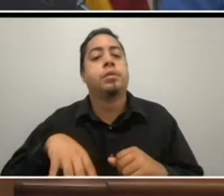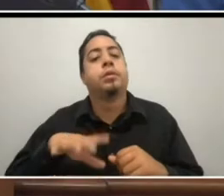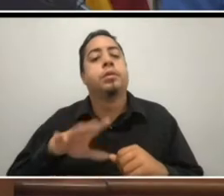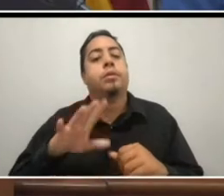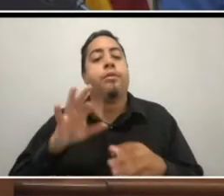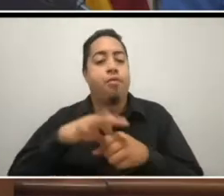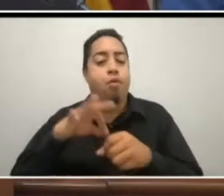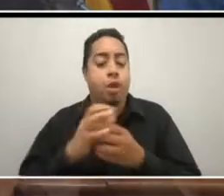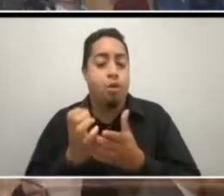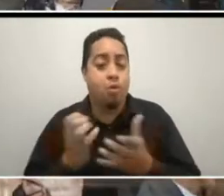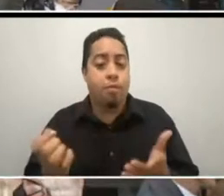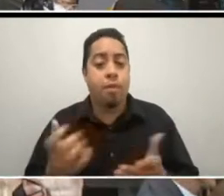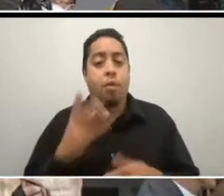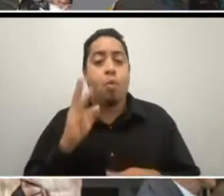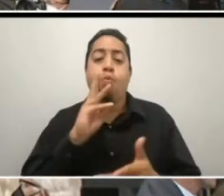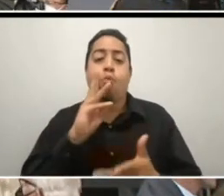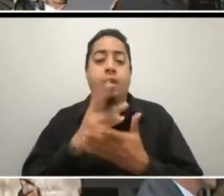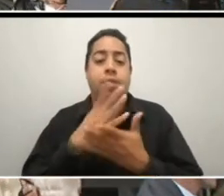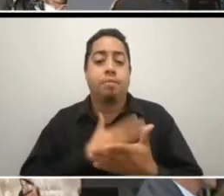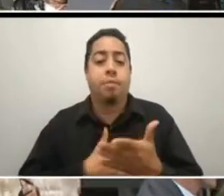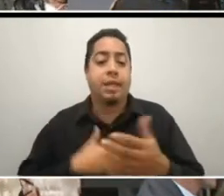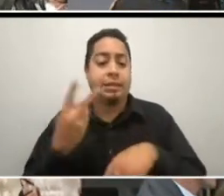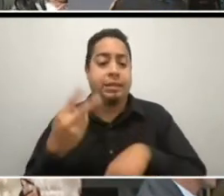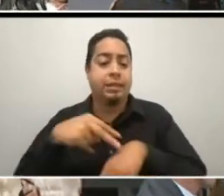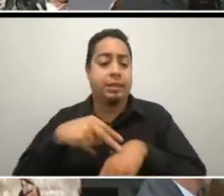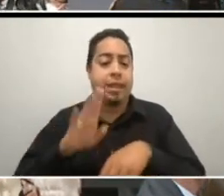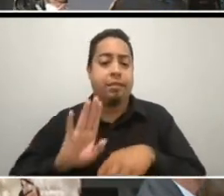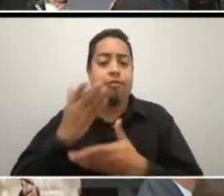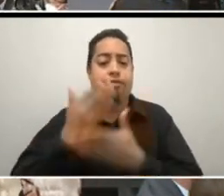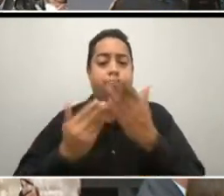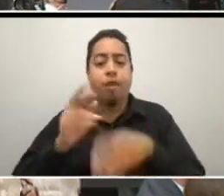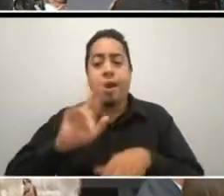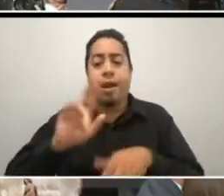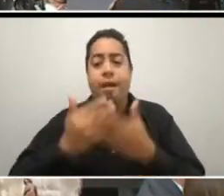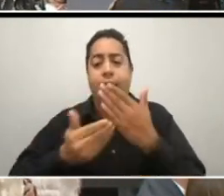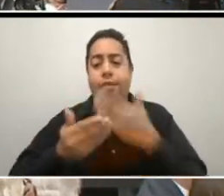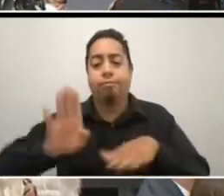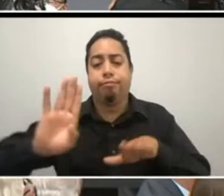witnesses will please stand and raise their right hand.